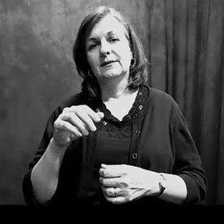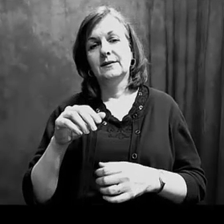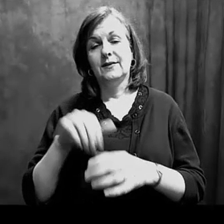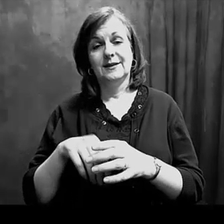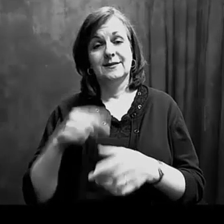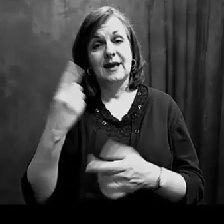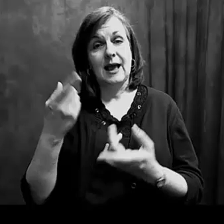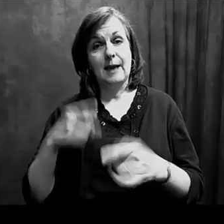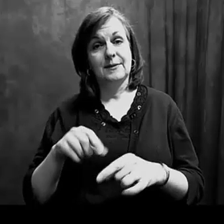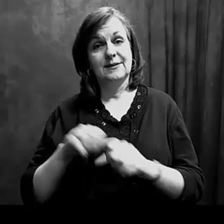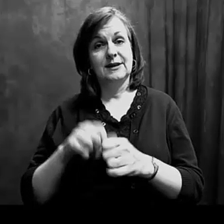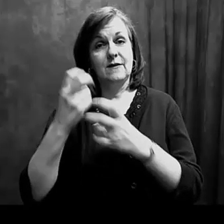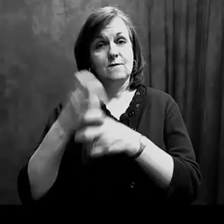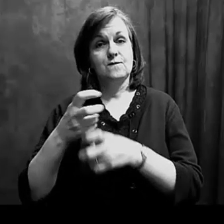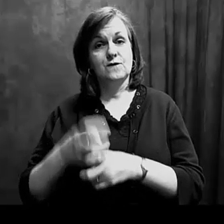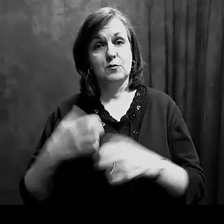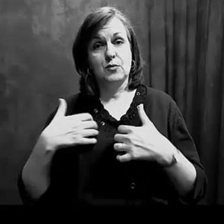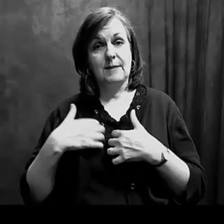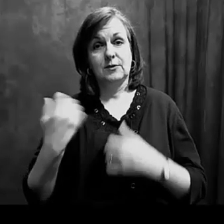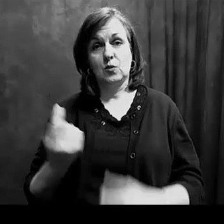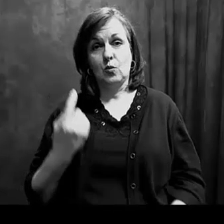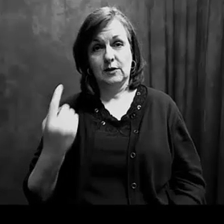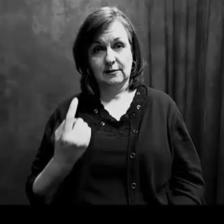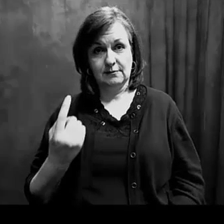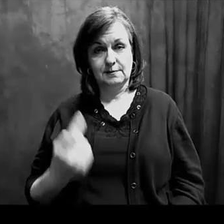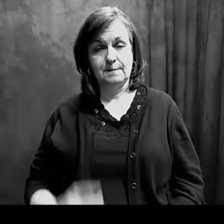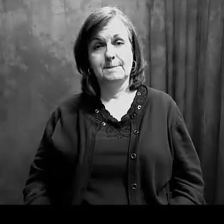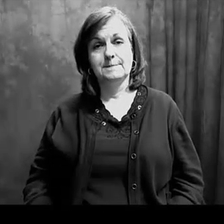is invertebrates only.